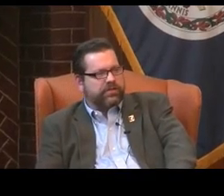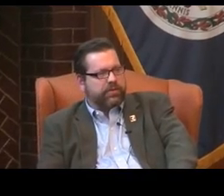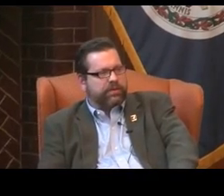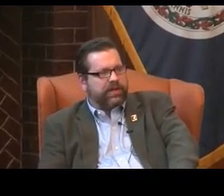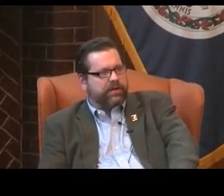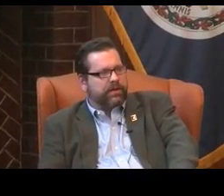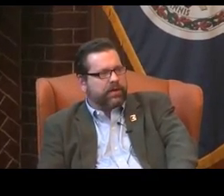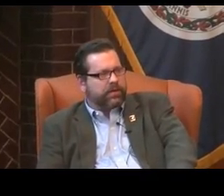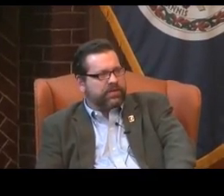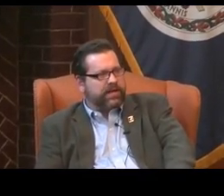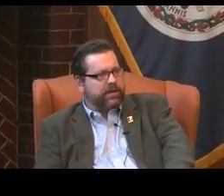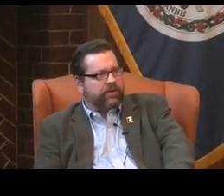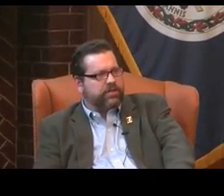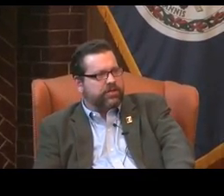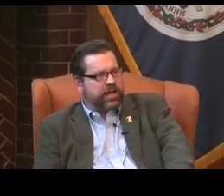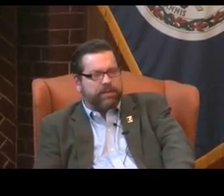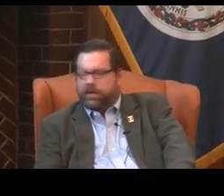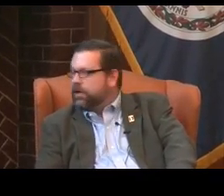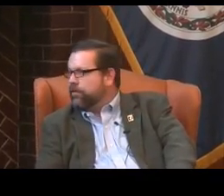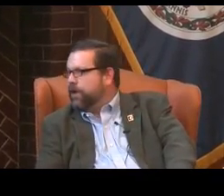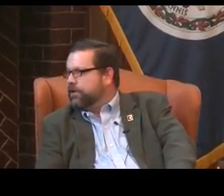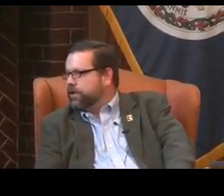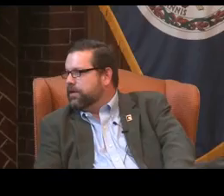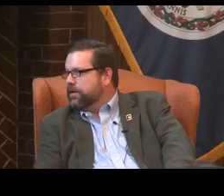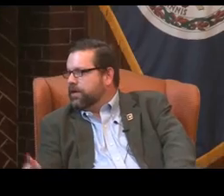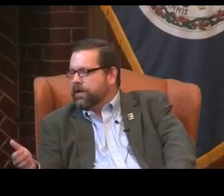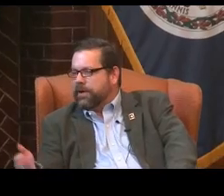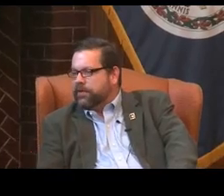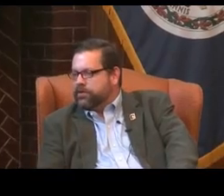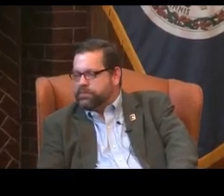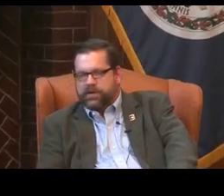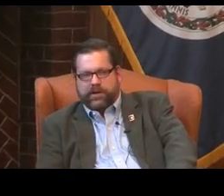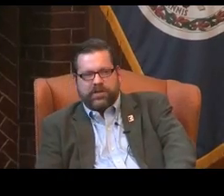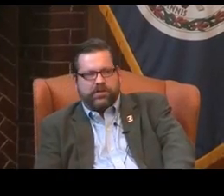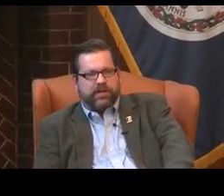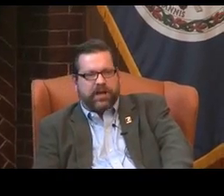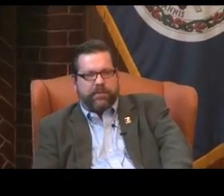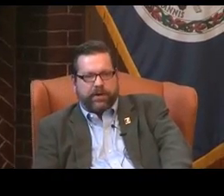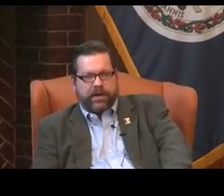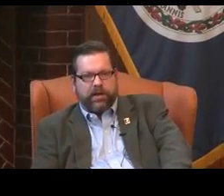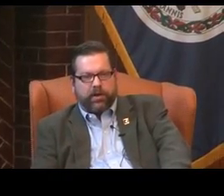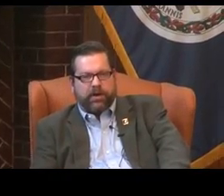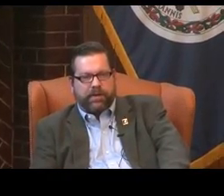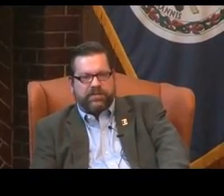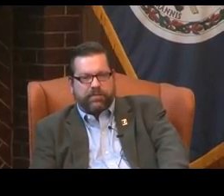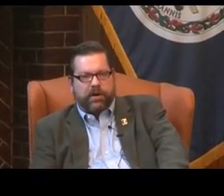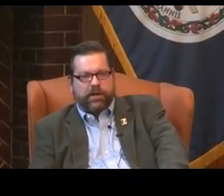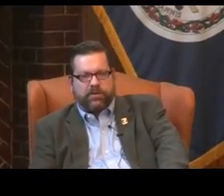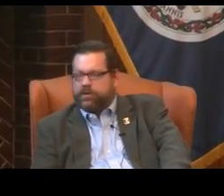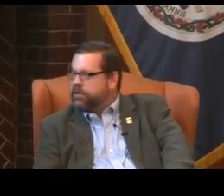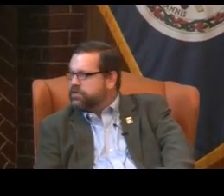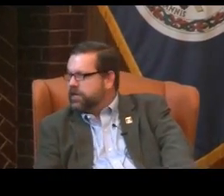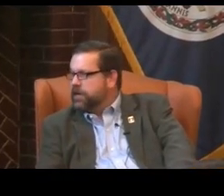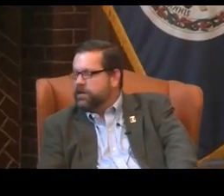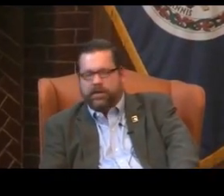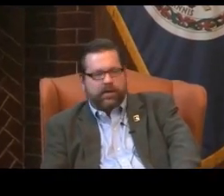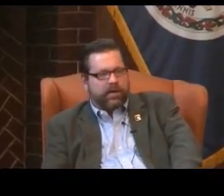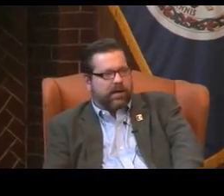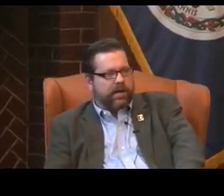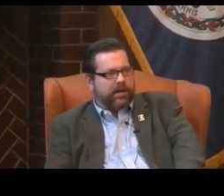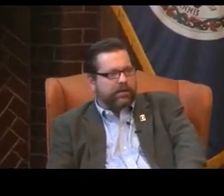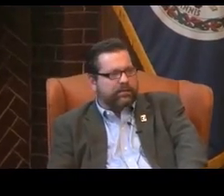that discussed this with, but that was an idea originally championed, ironically, by your speaker yesterday, Tom Garrett, and Betsy Markey in